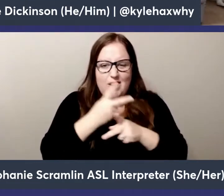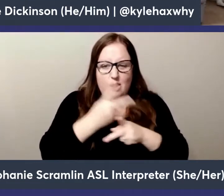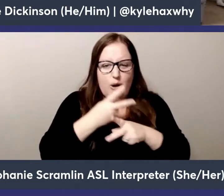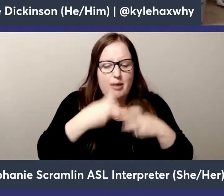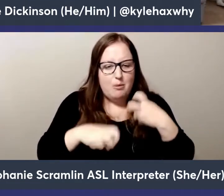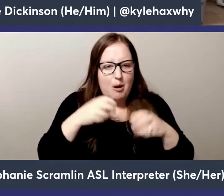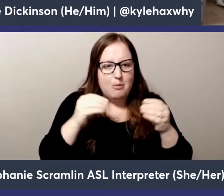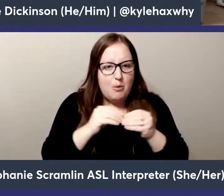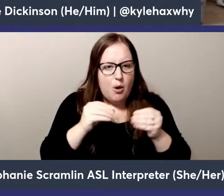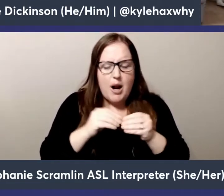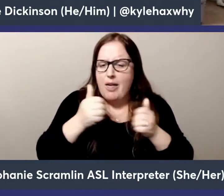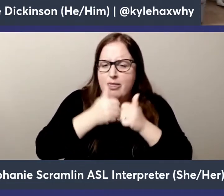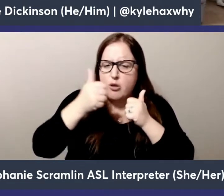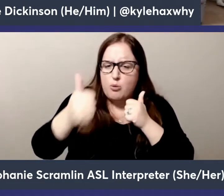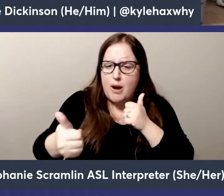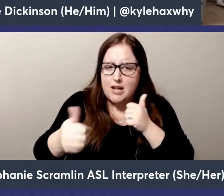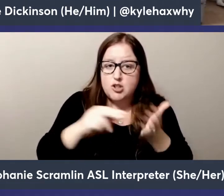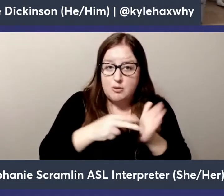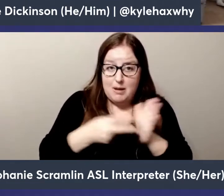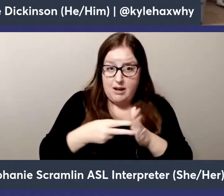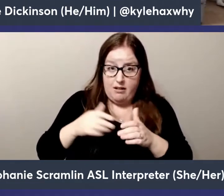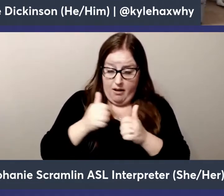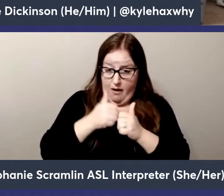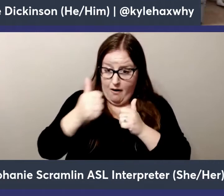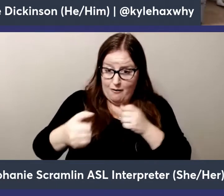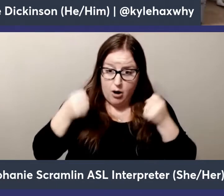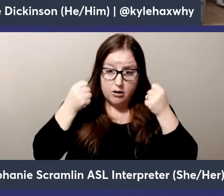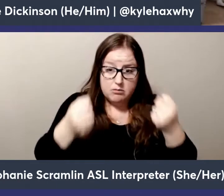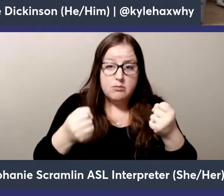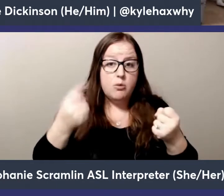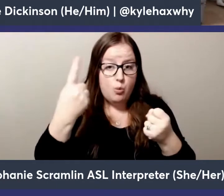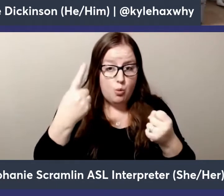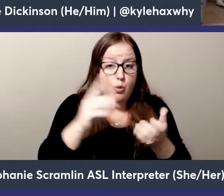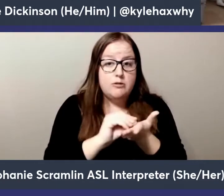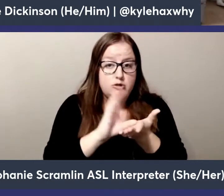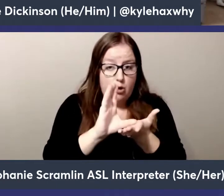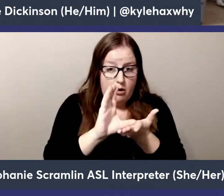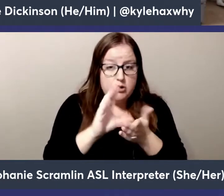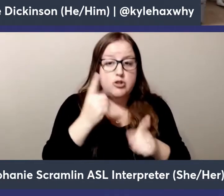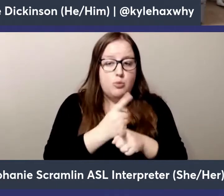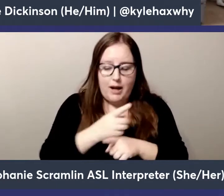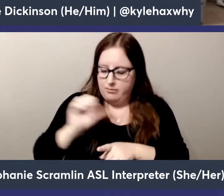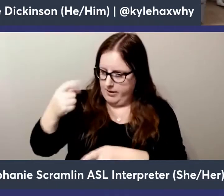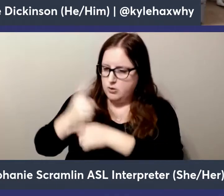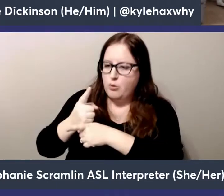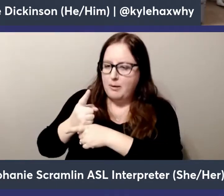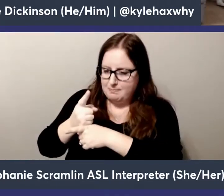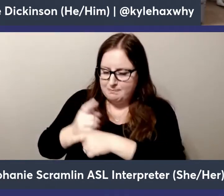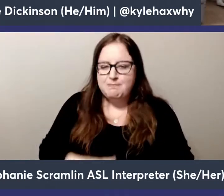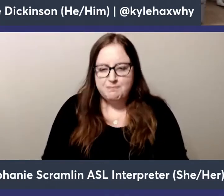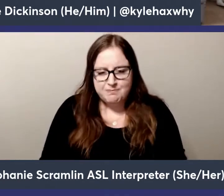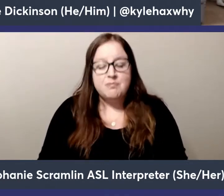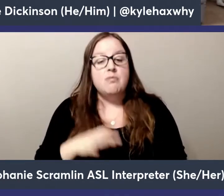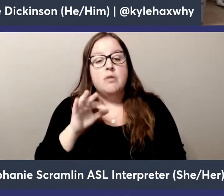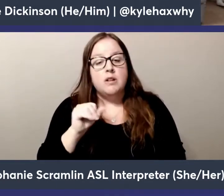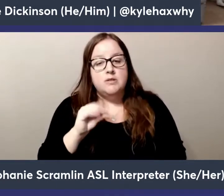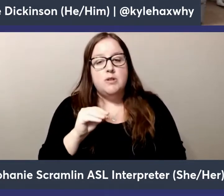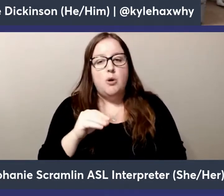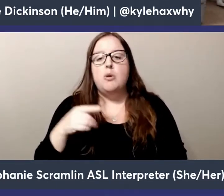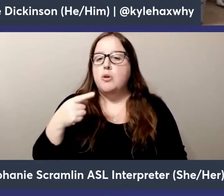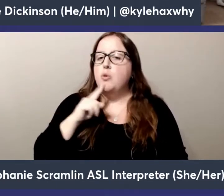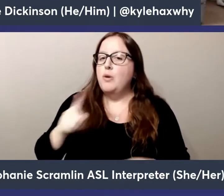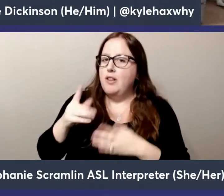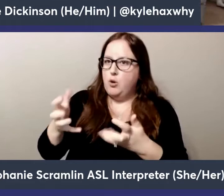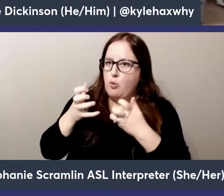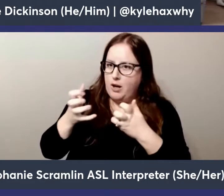And the range is how far the vehicle can drive on a single charge. Is that right? That's correct. That's Okay. correct. I feel like that's something we'd want to be